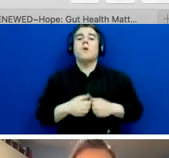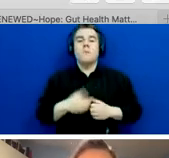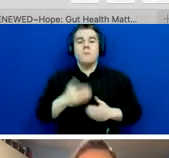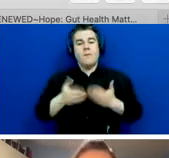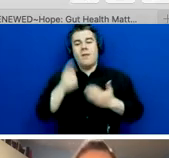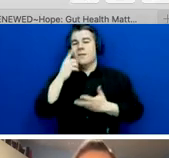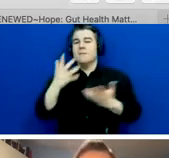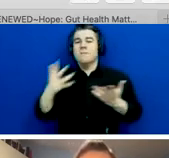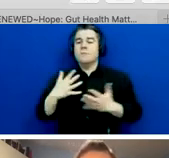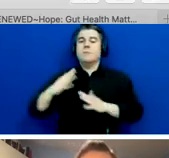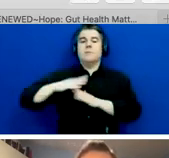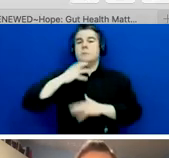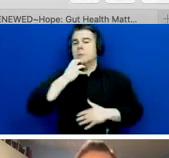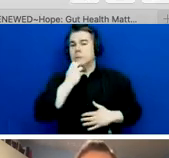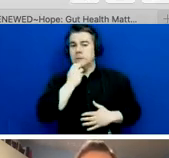down the most that you would